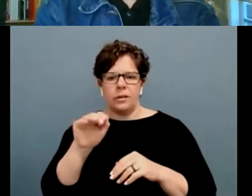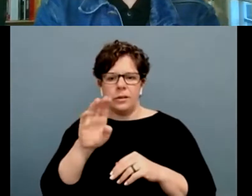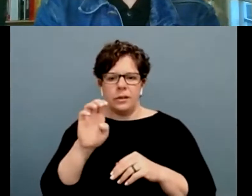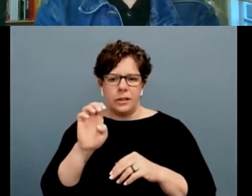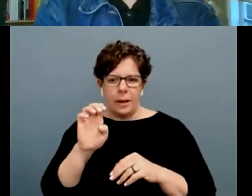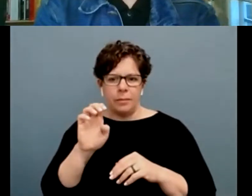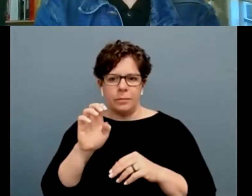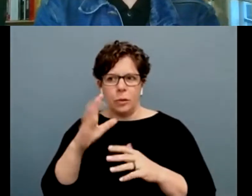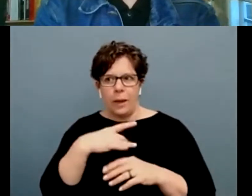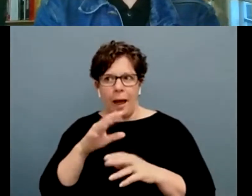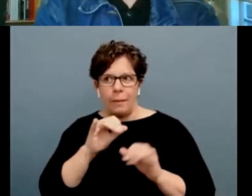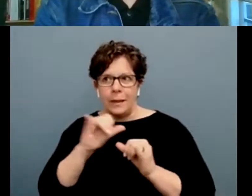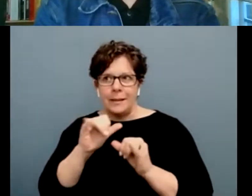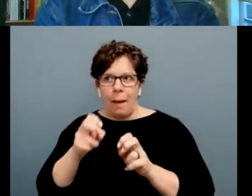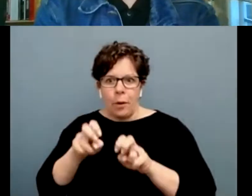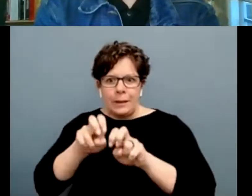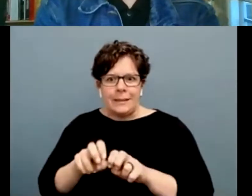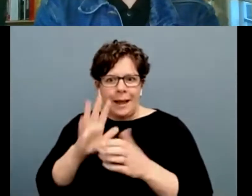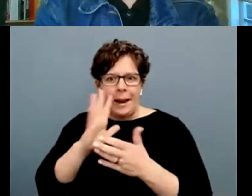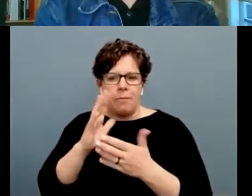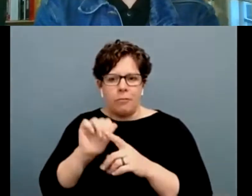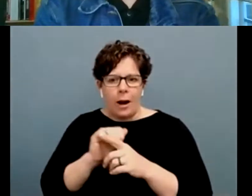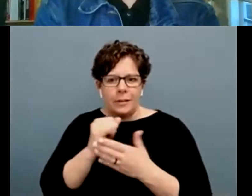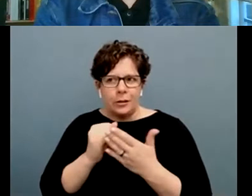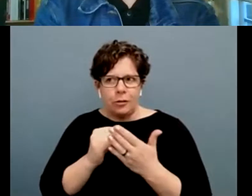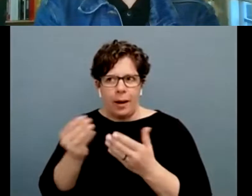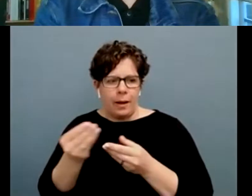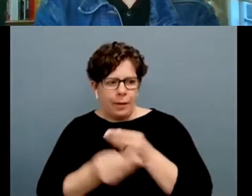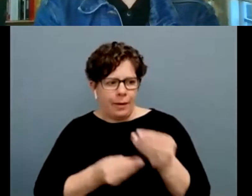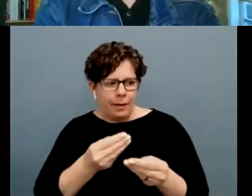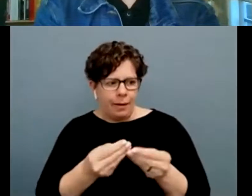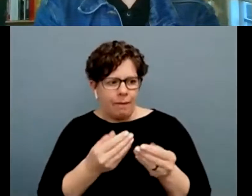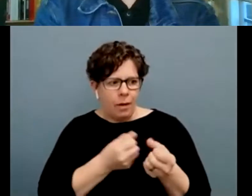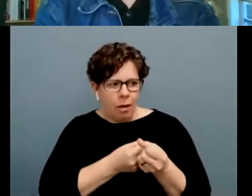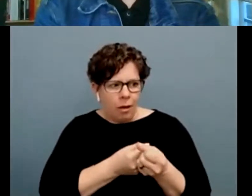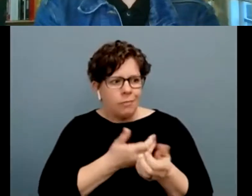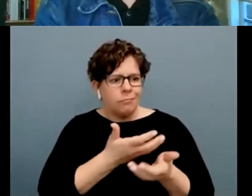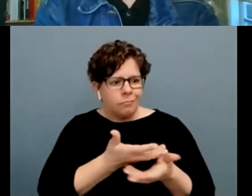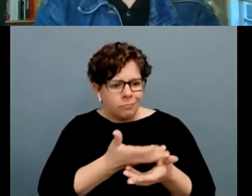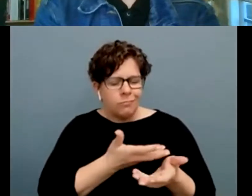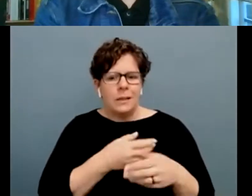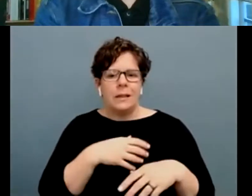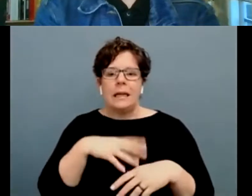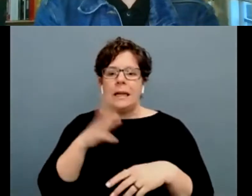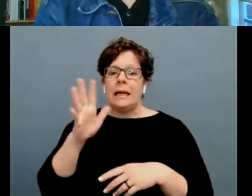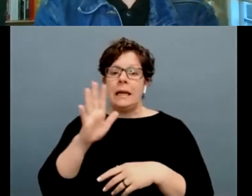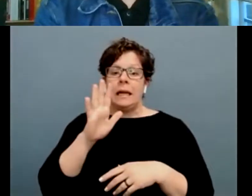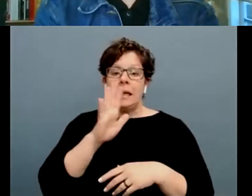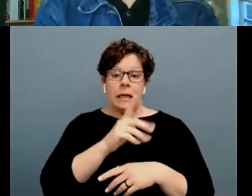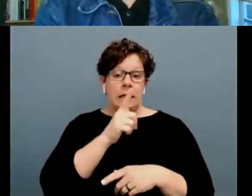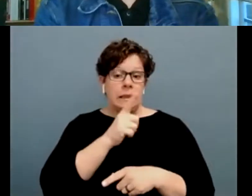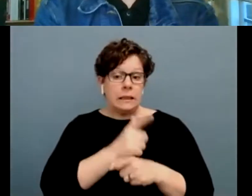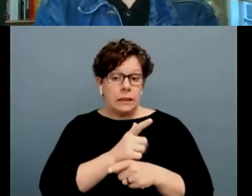sit down and practice drawing with him, and he would give them all sorts of support. His sister and her husband